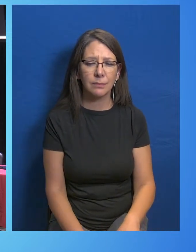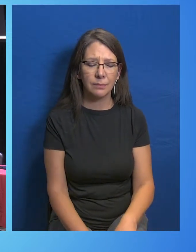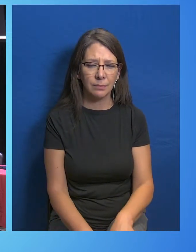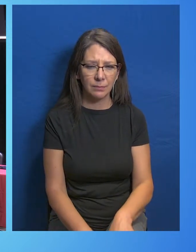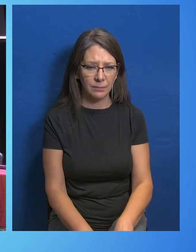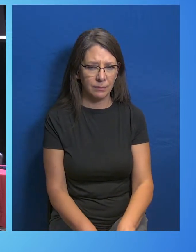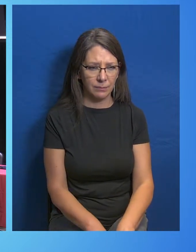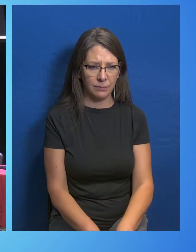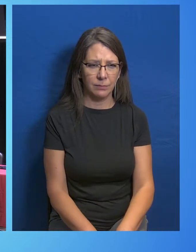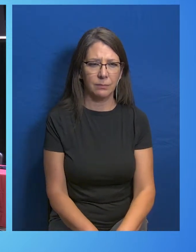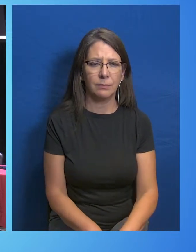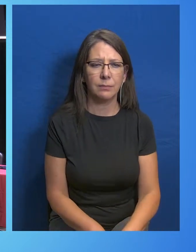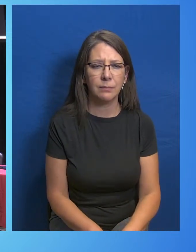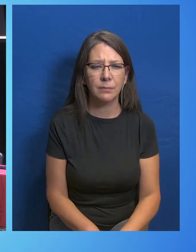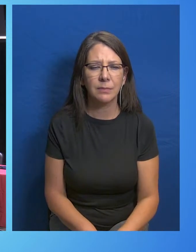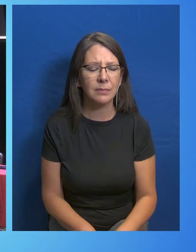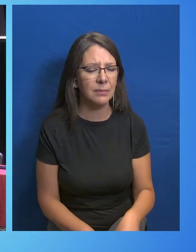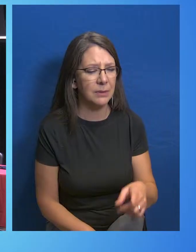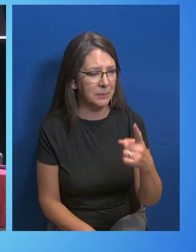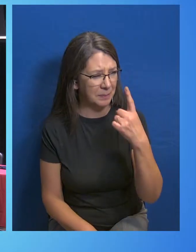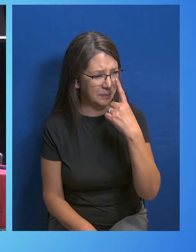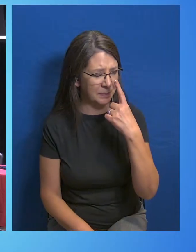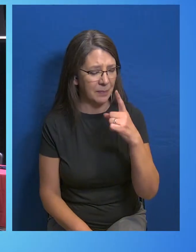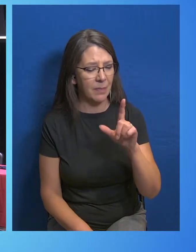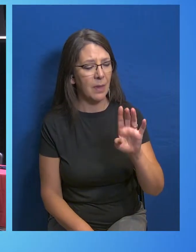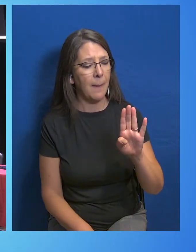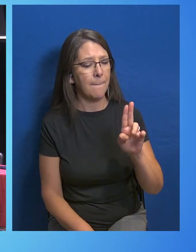I'm sorry, board member, could you repeat that, please?